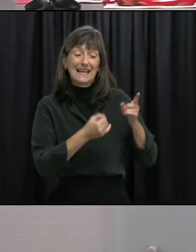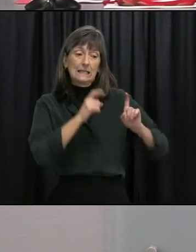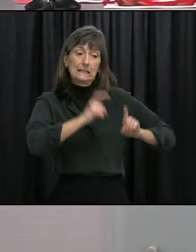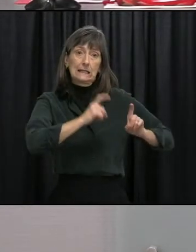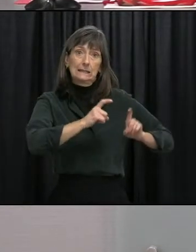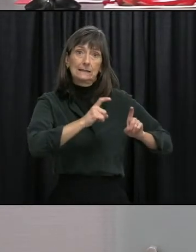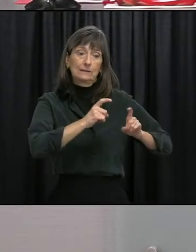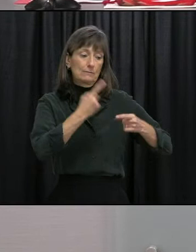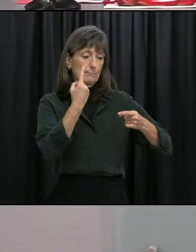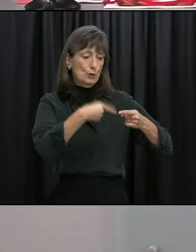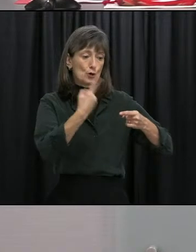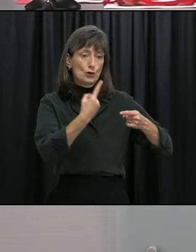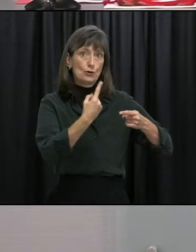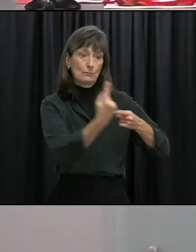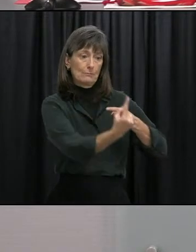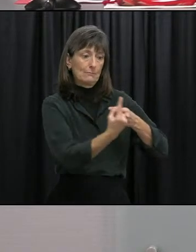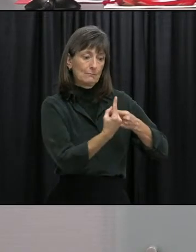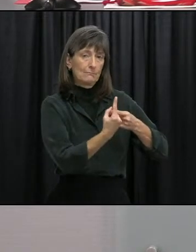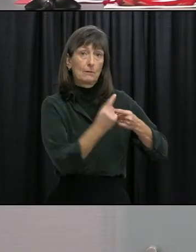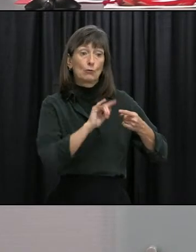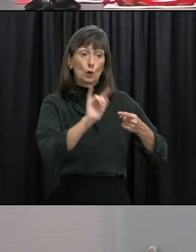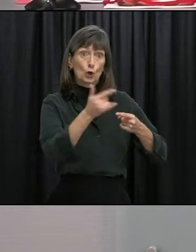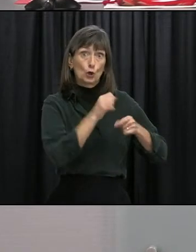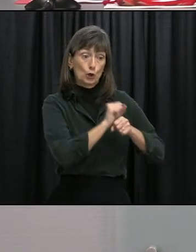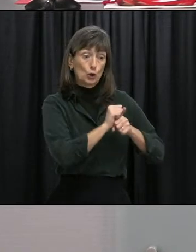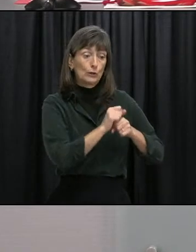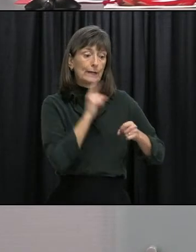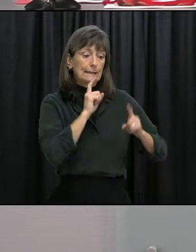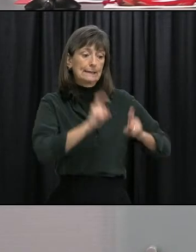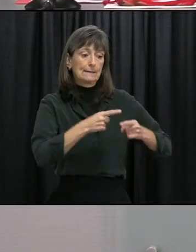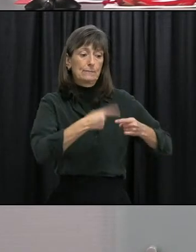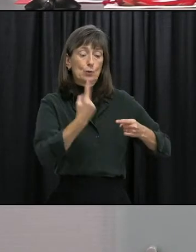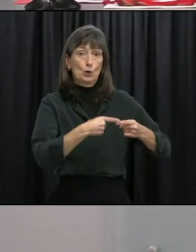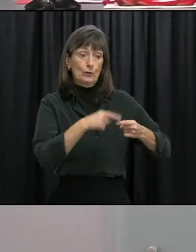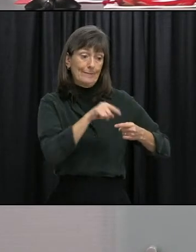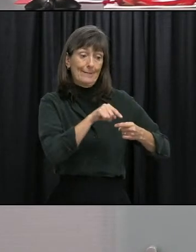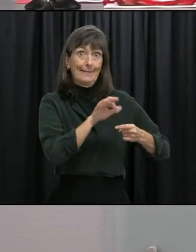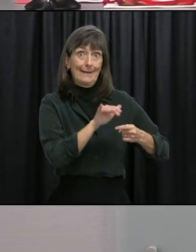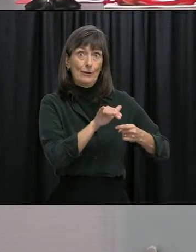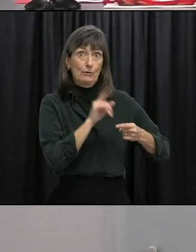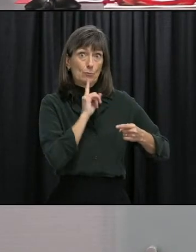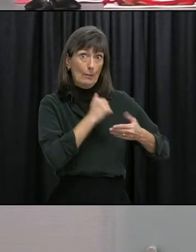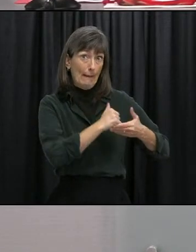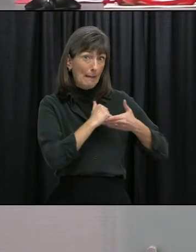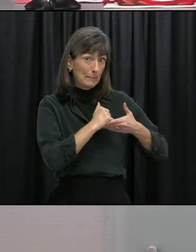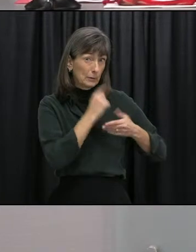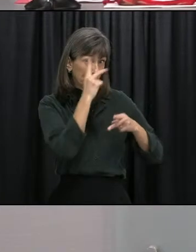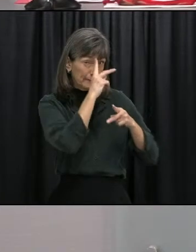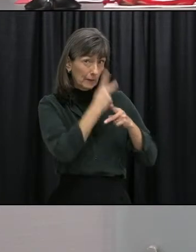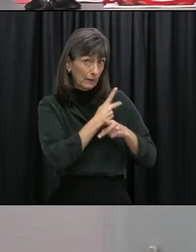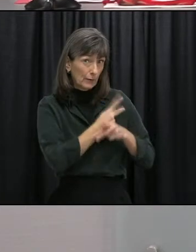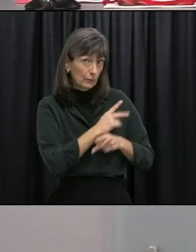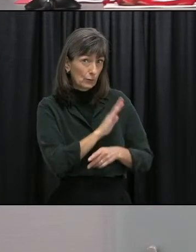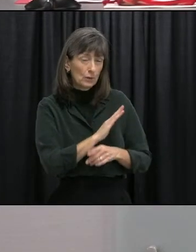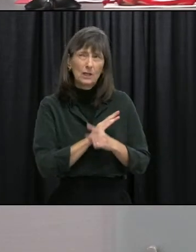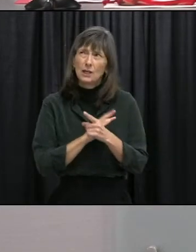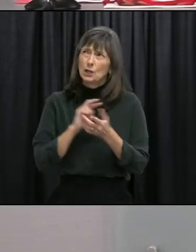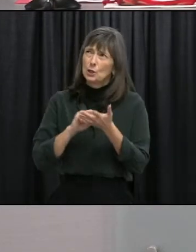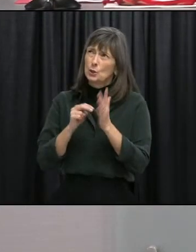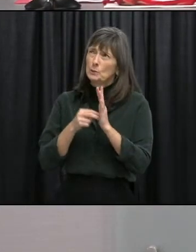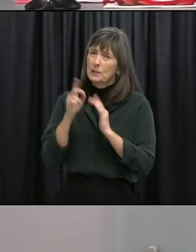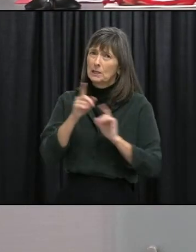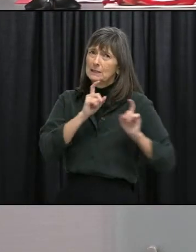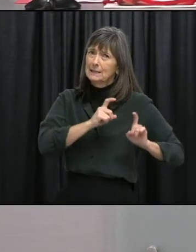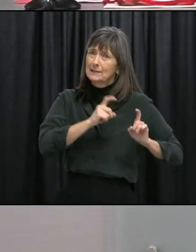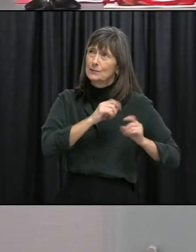effective enough for us to be doing that here? Are you talking about the pilot